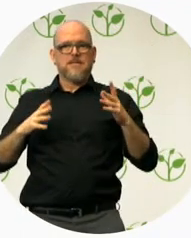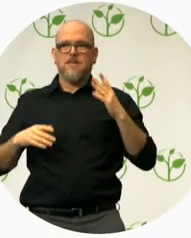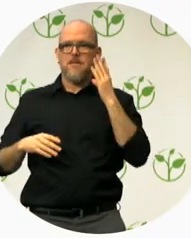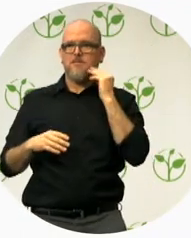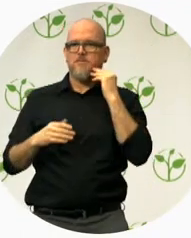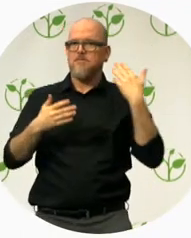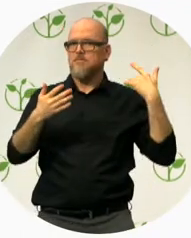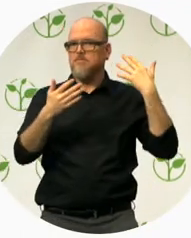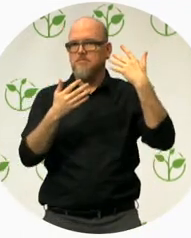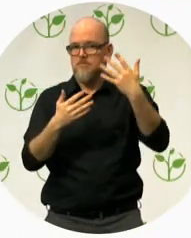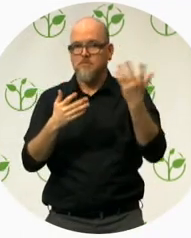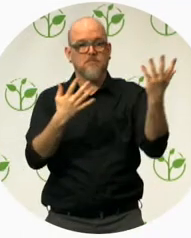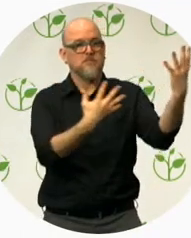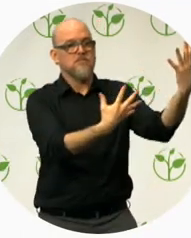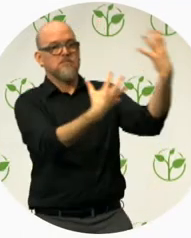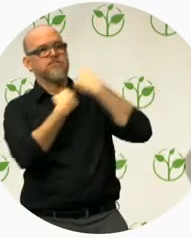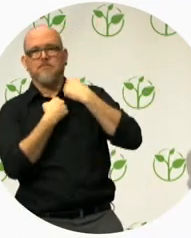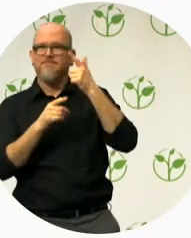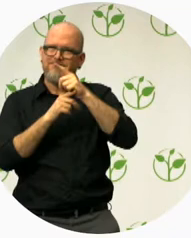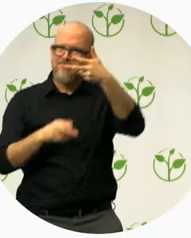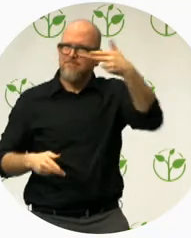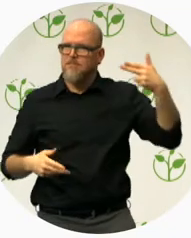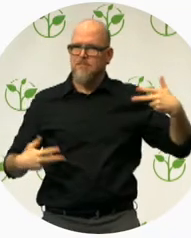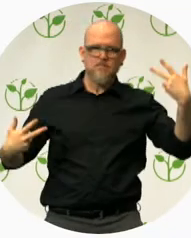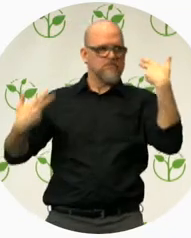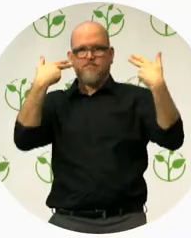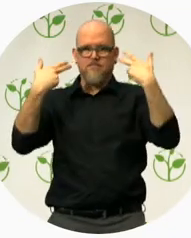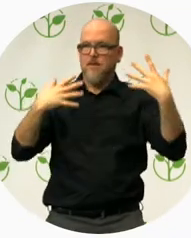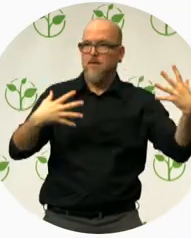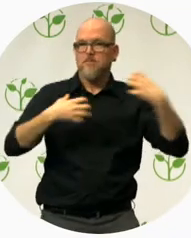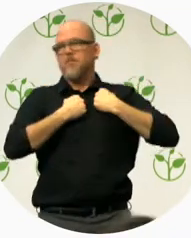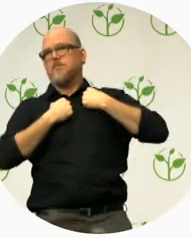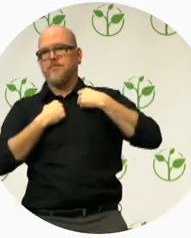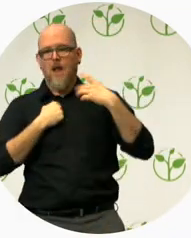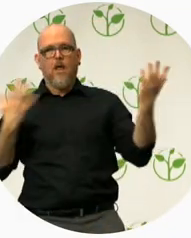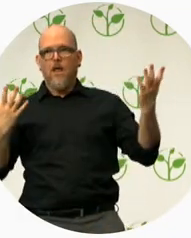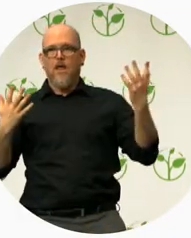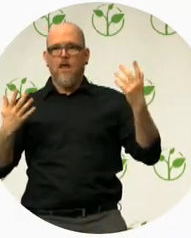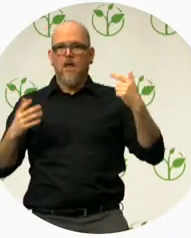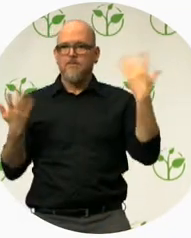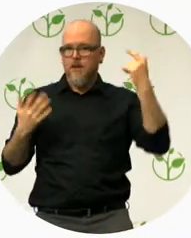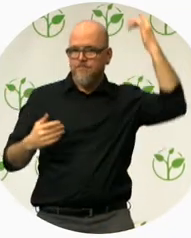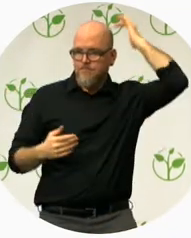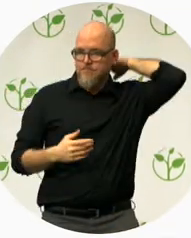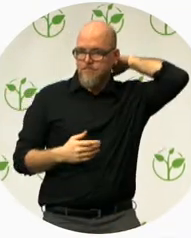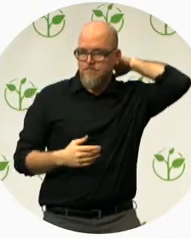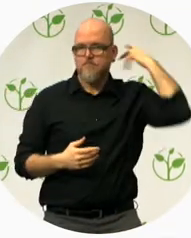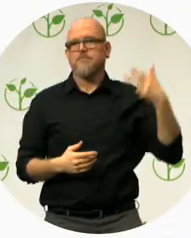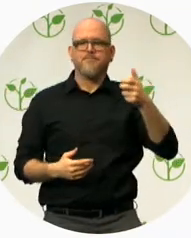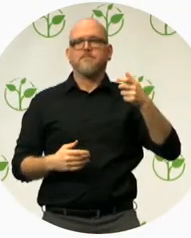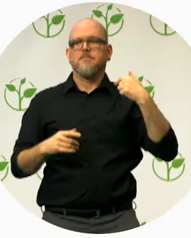me and shot me through the neck. The consequence was the paralysis below my